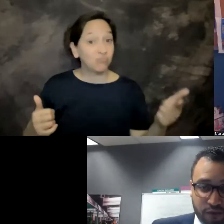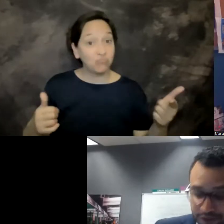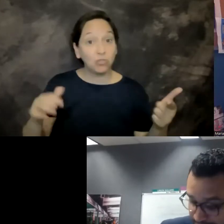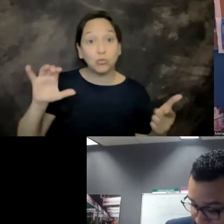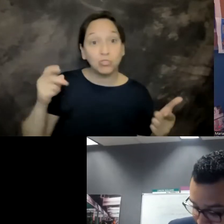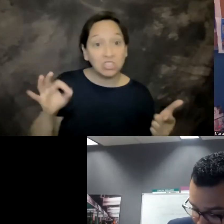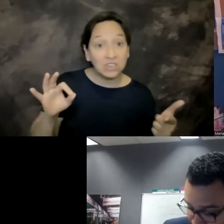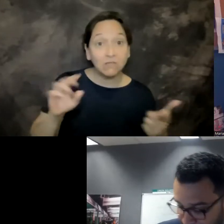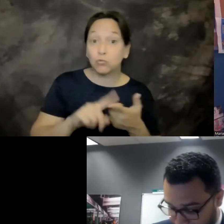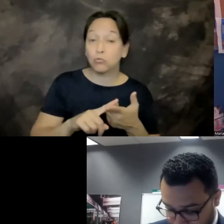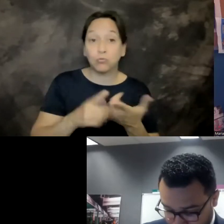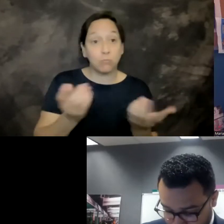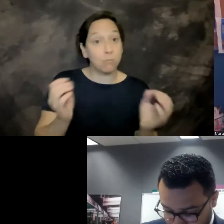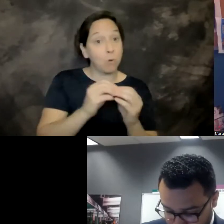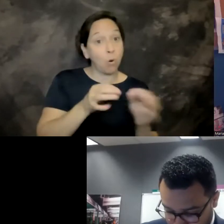open up for questions.